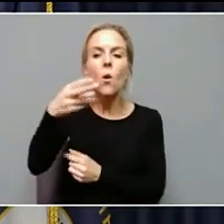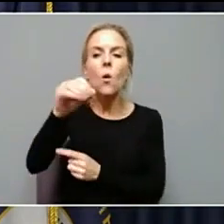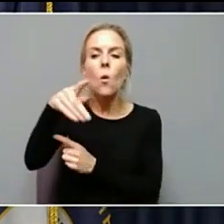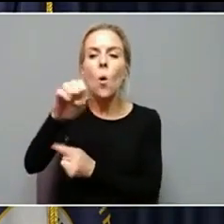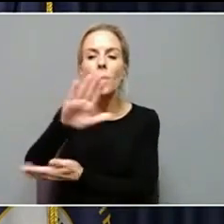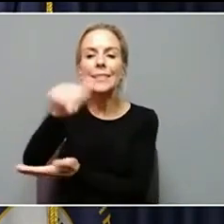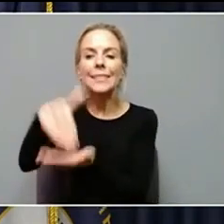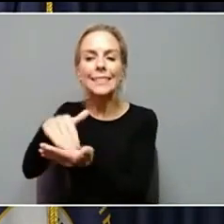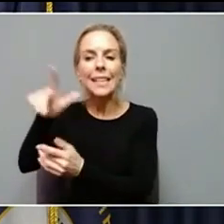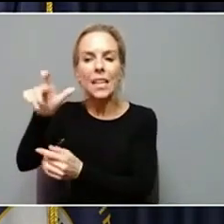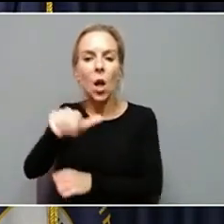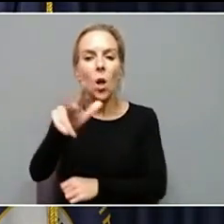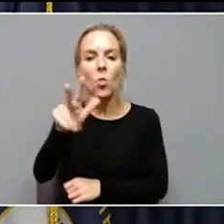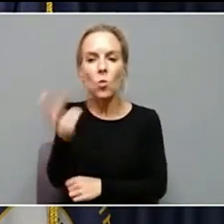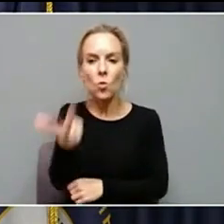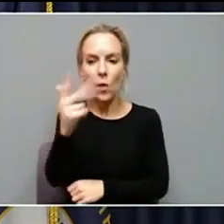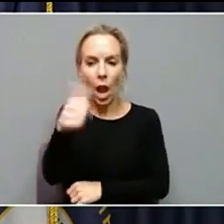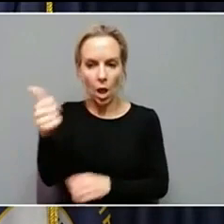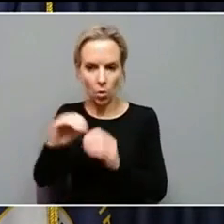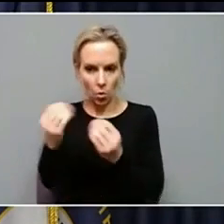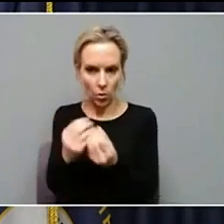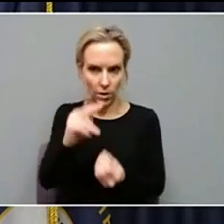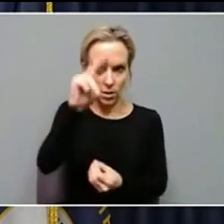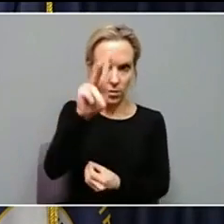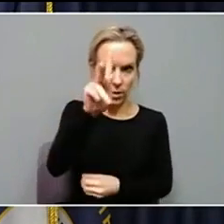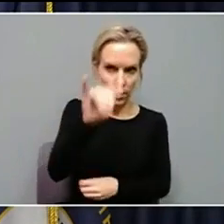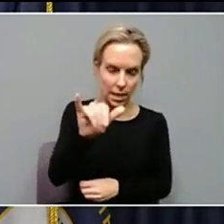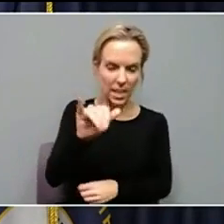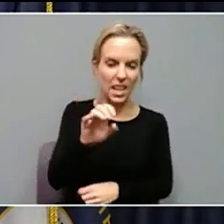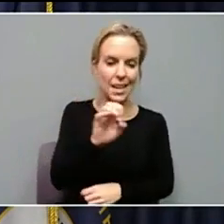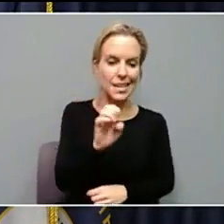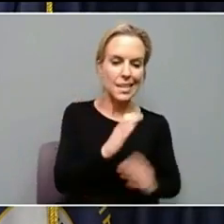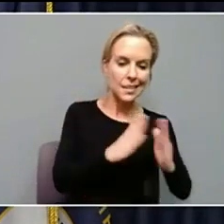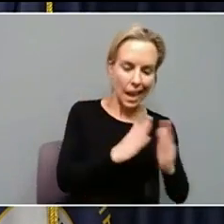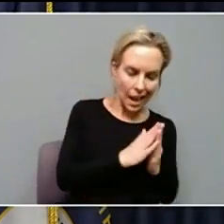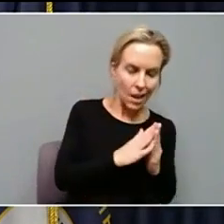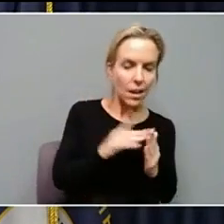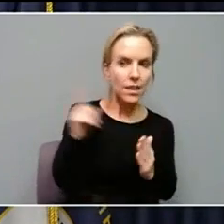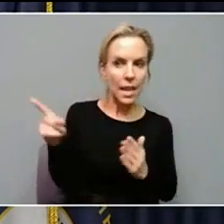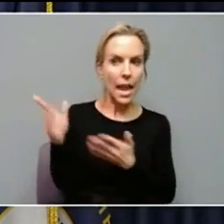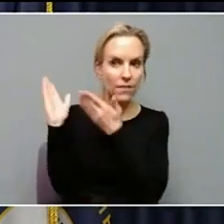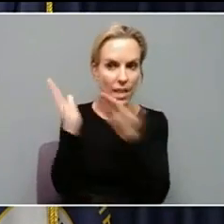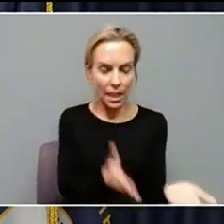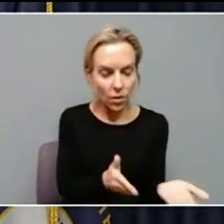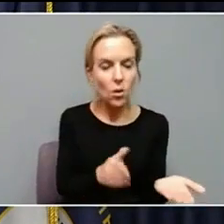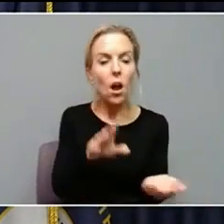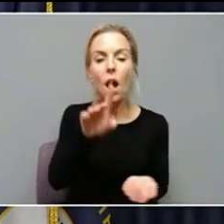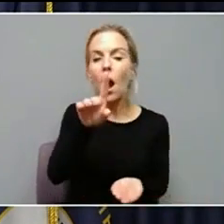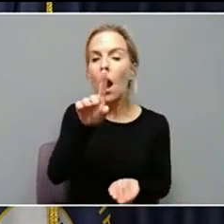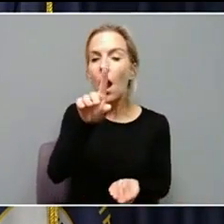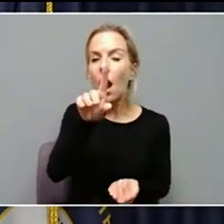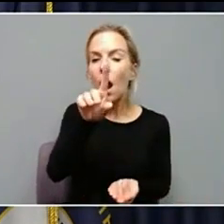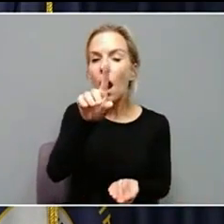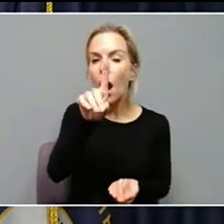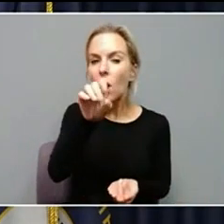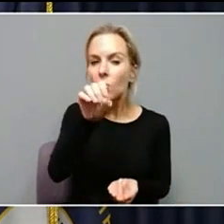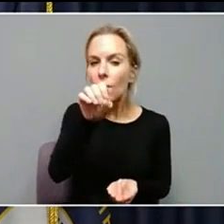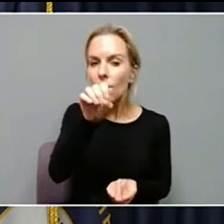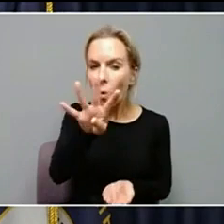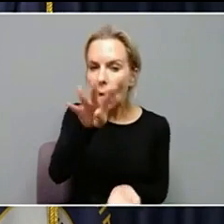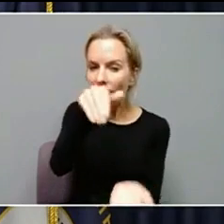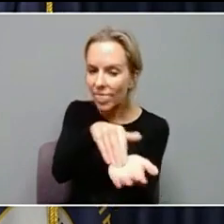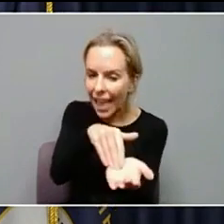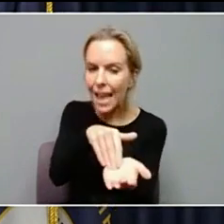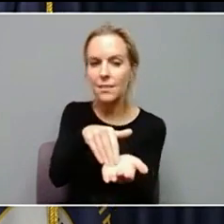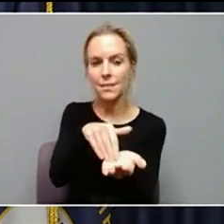other organizations in Northern Kentucky and Elizabethtown, they have delivered 104,000 meals to those in